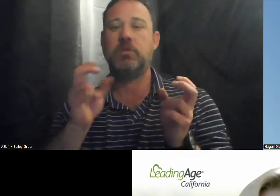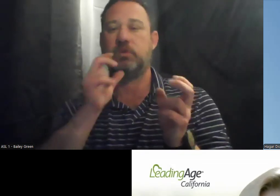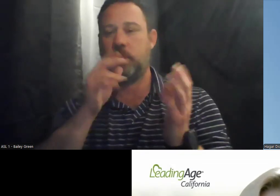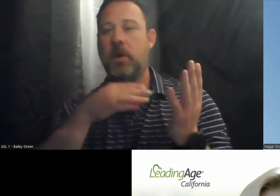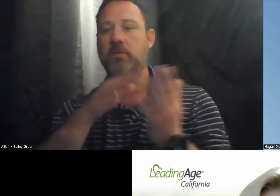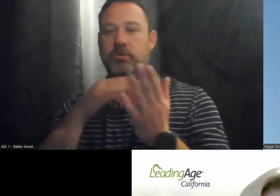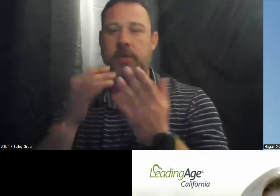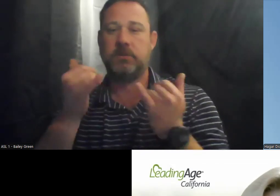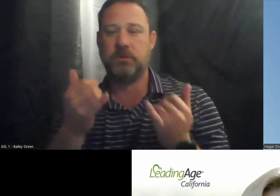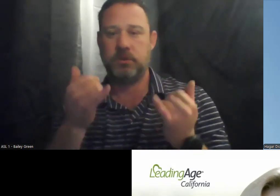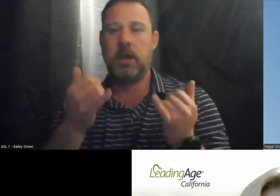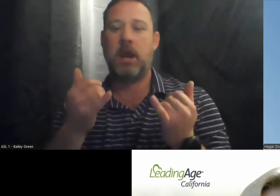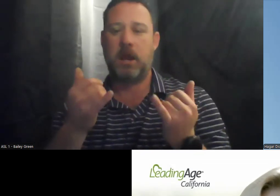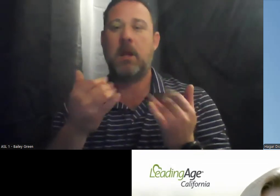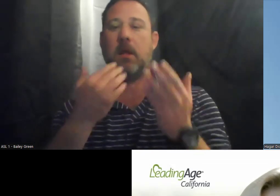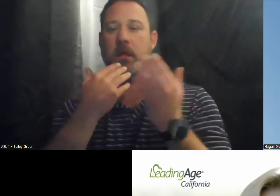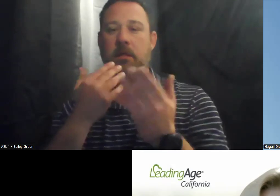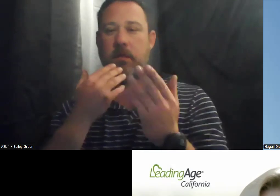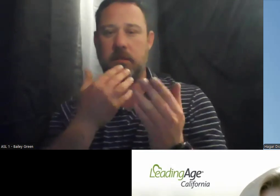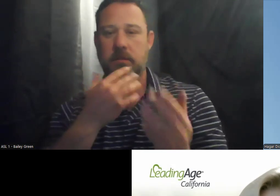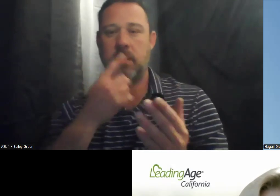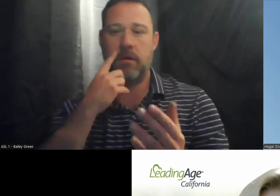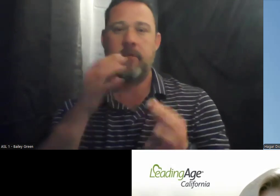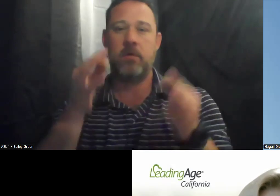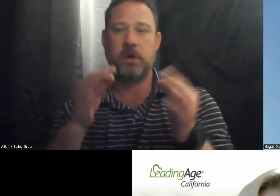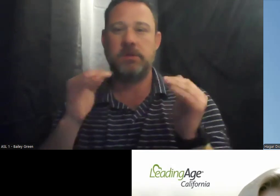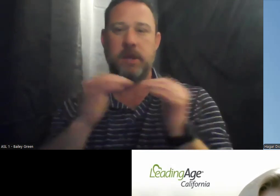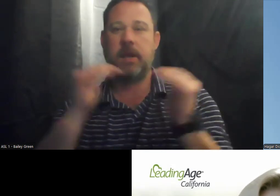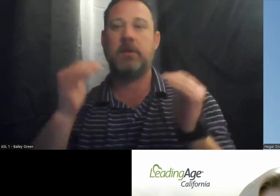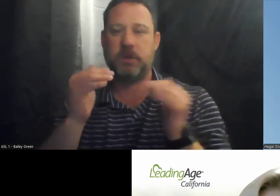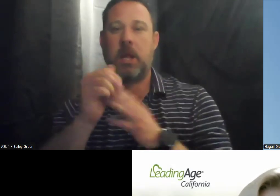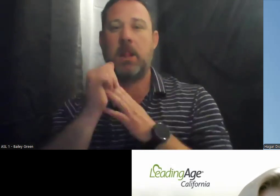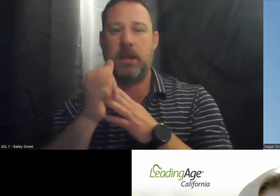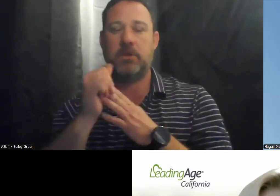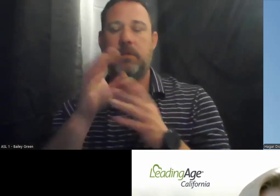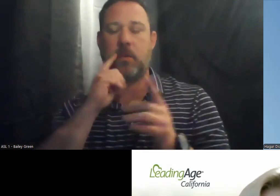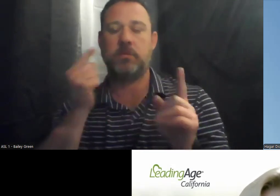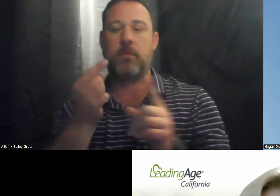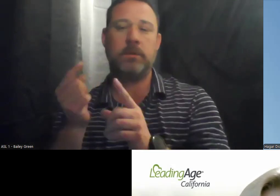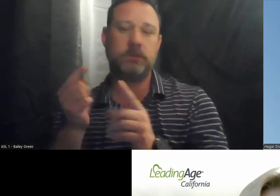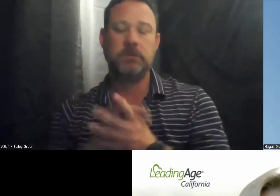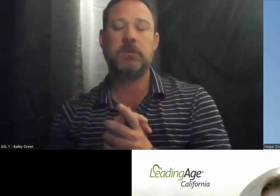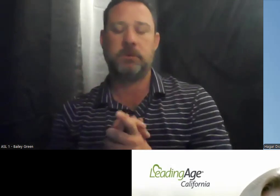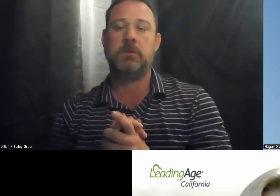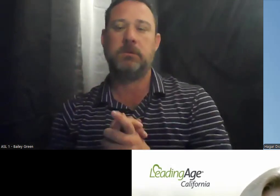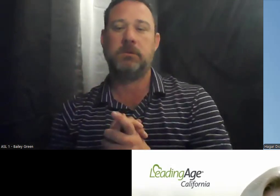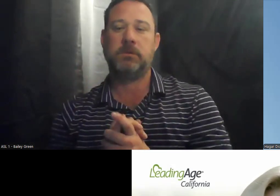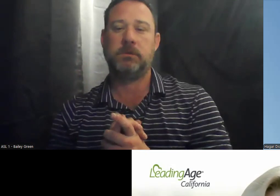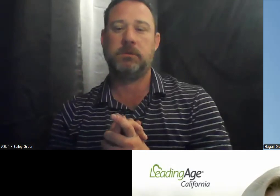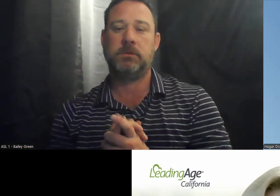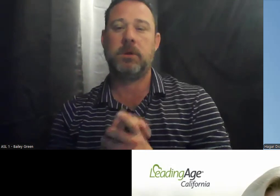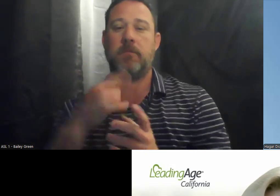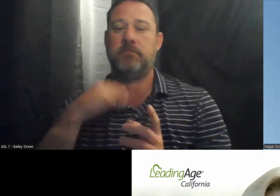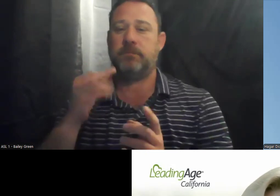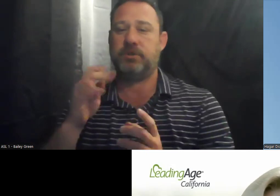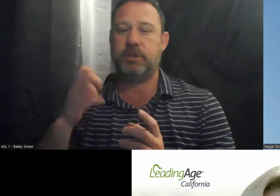addressing today. And thank you also for Justice and Aging's leadership on these points. I'm Jeannie Parker Martin,